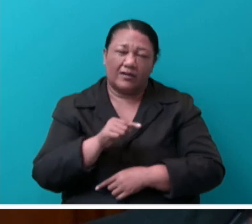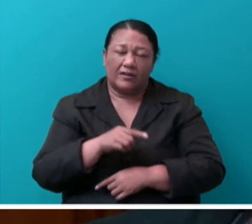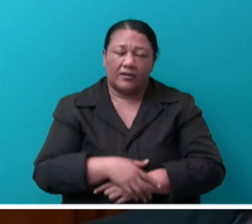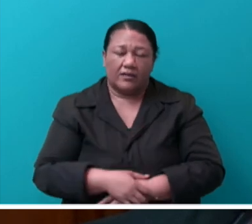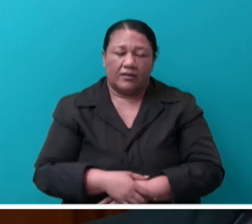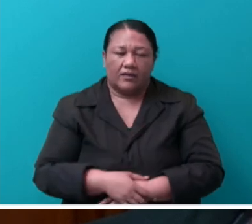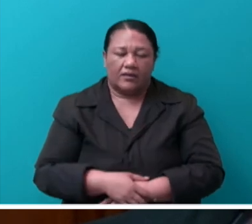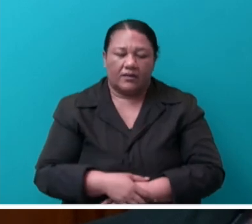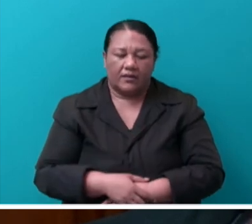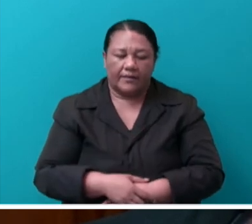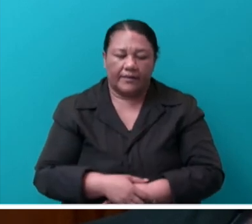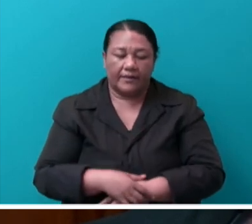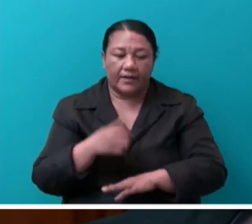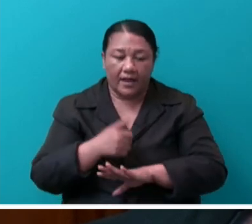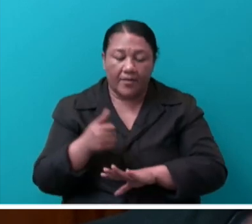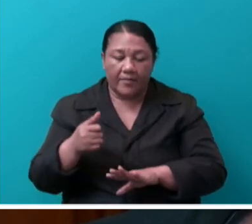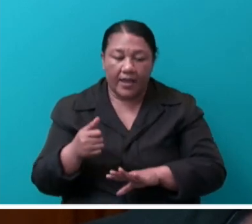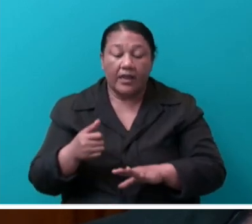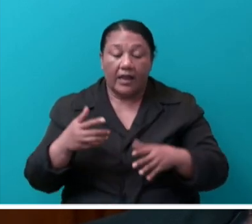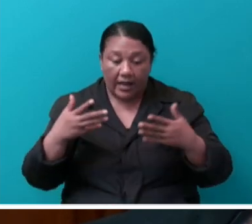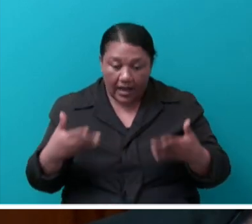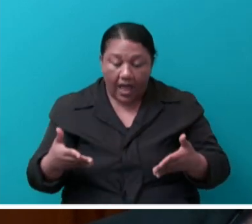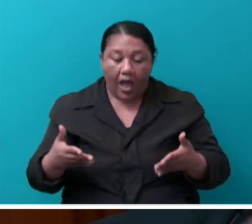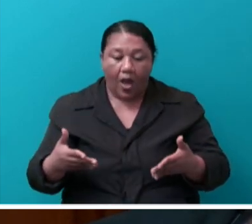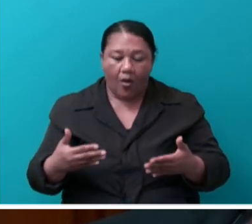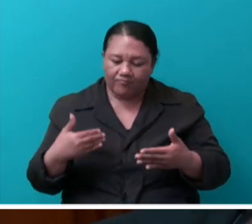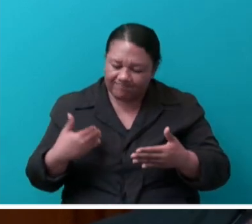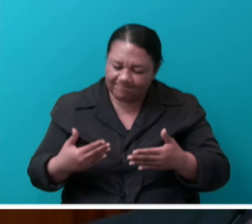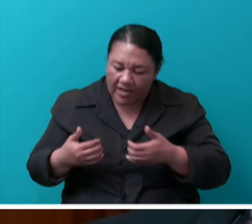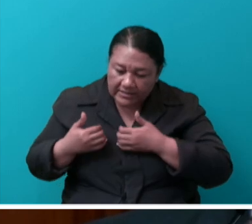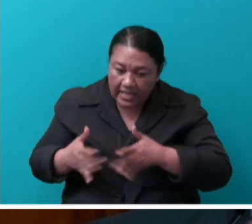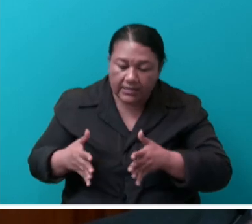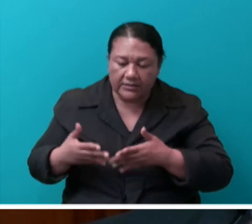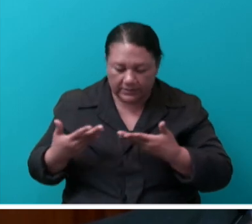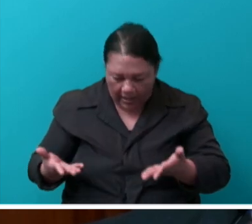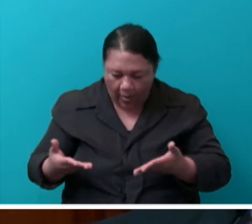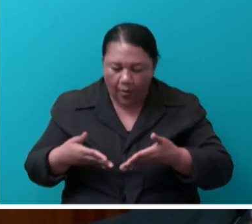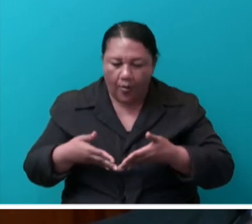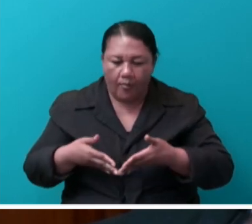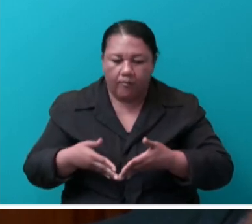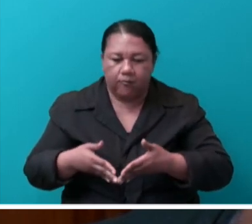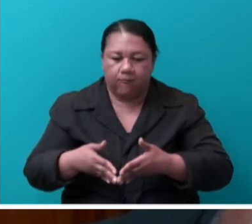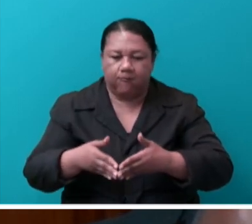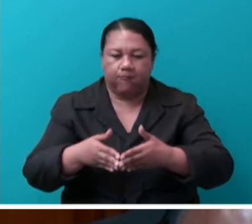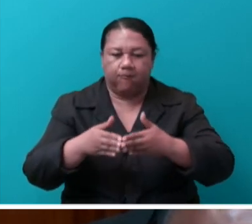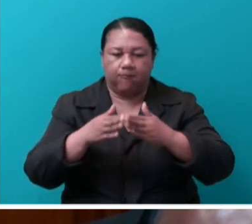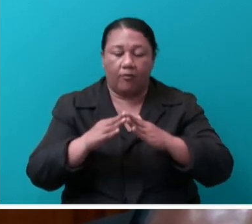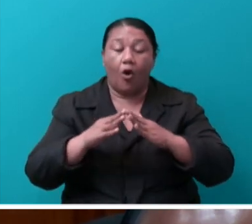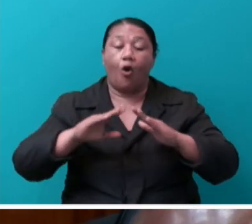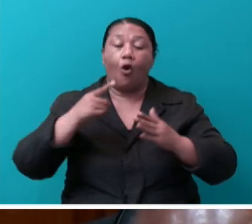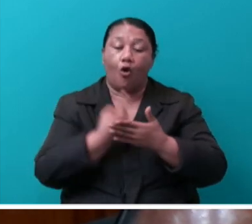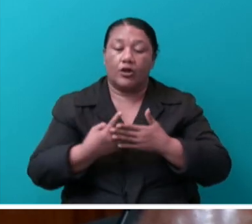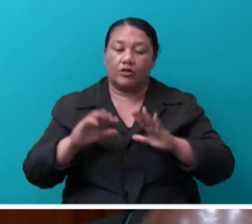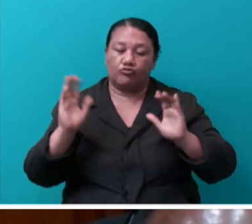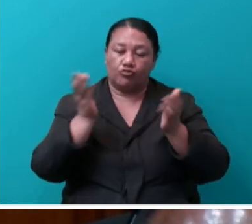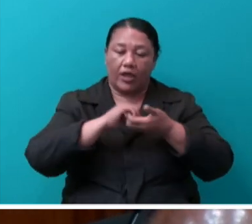to implement it effectively. Because it is only together, Honorable Speaker, that we can protect